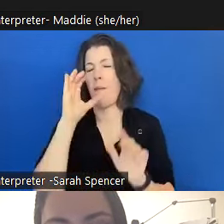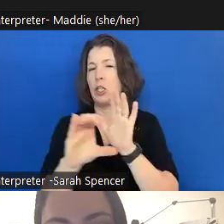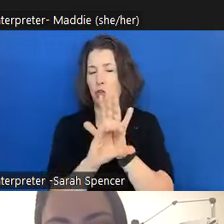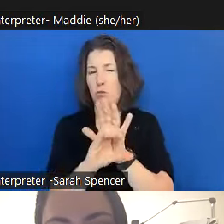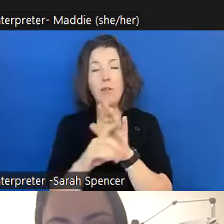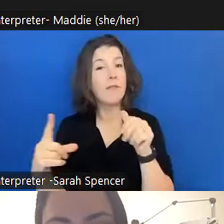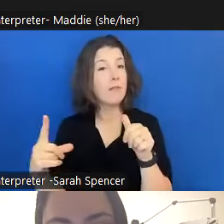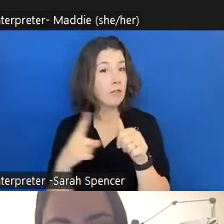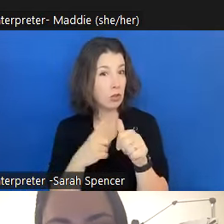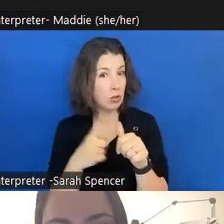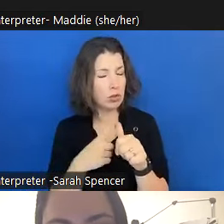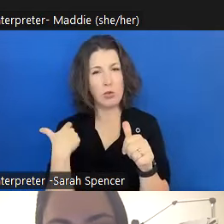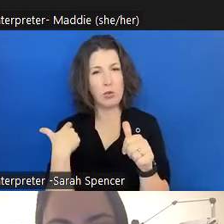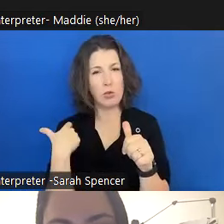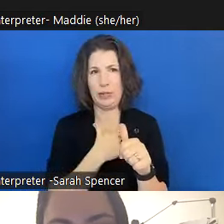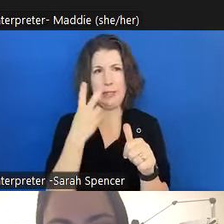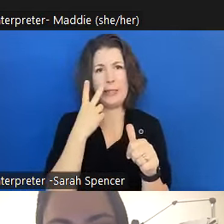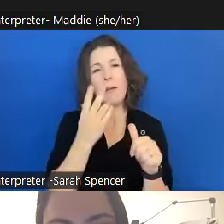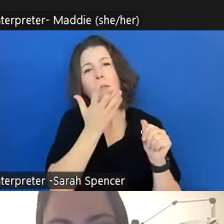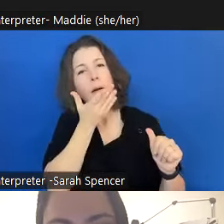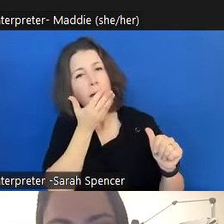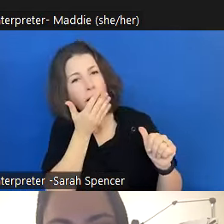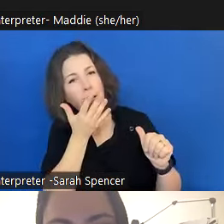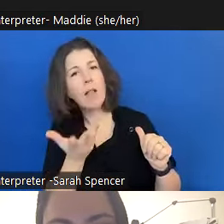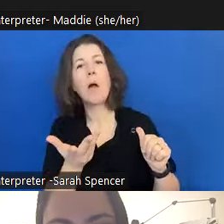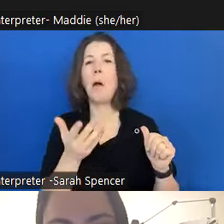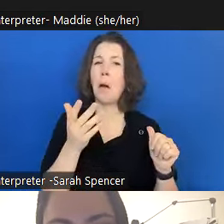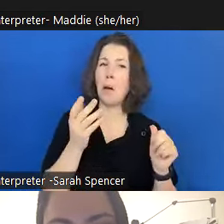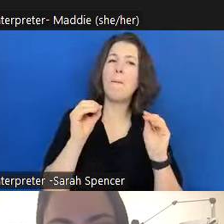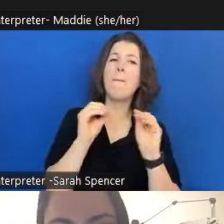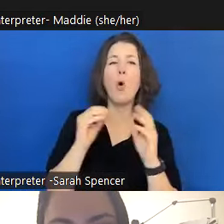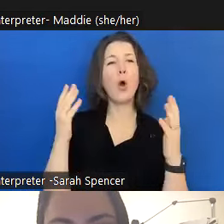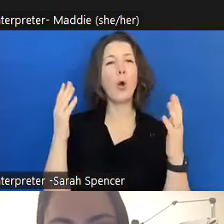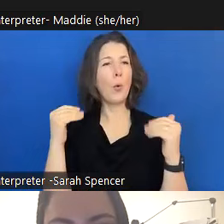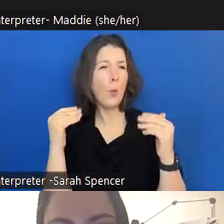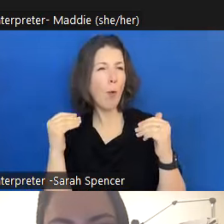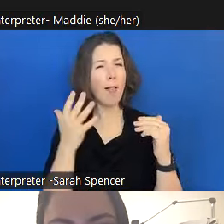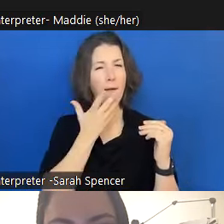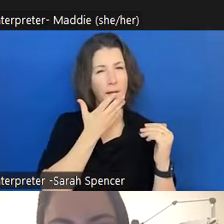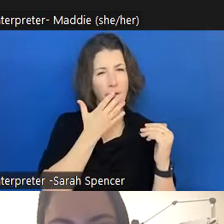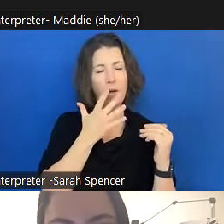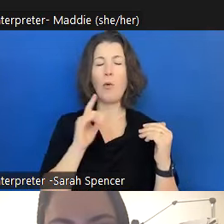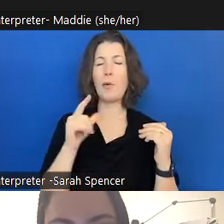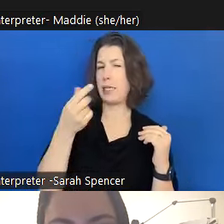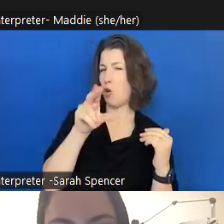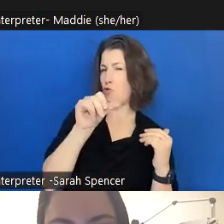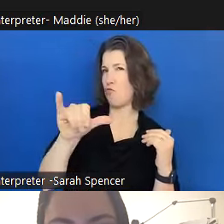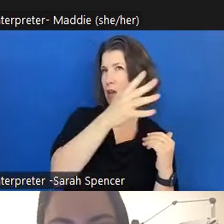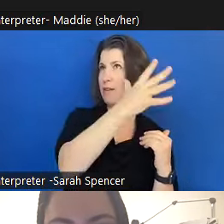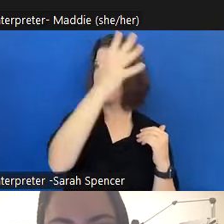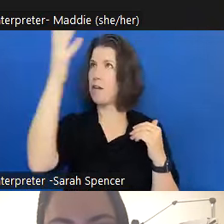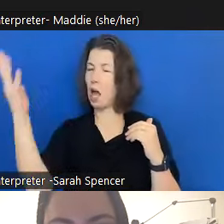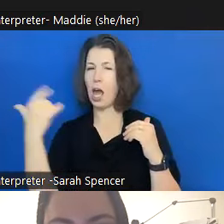First, from the color of the picture that looks a little bit cooler than gray sky, we have an idea of maybe the